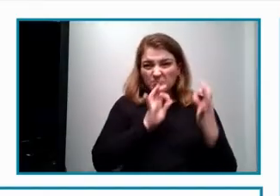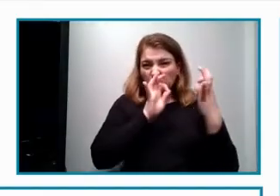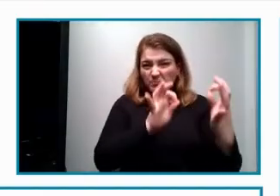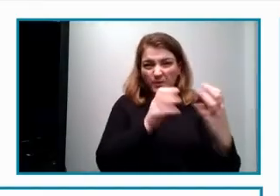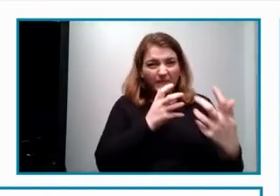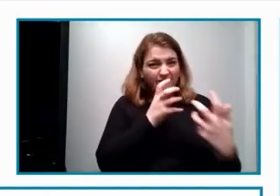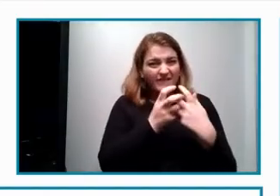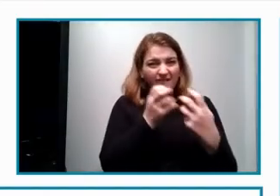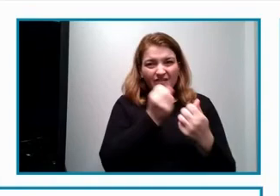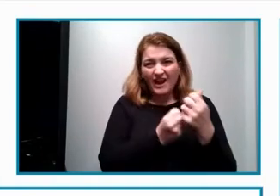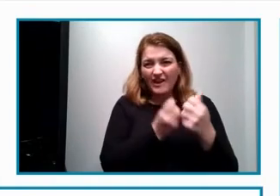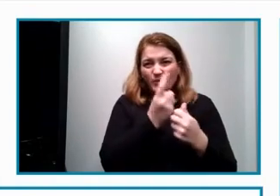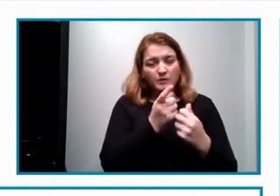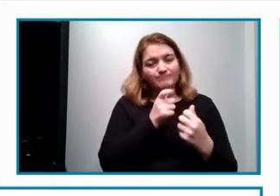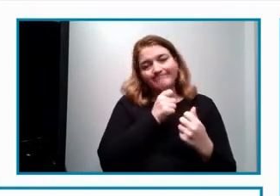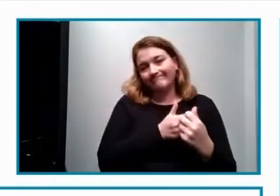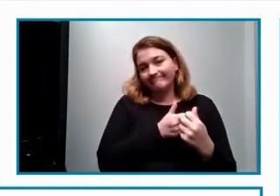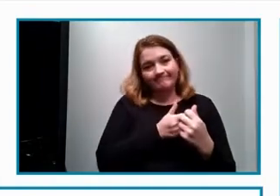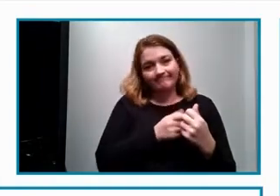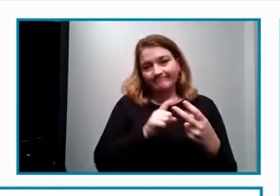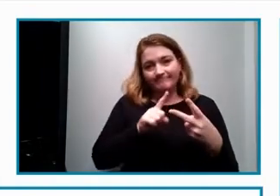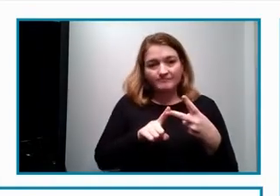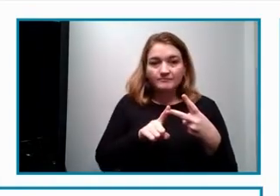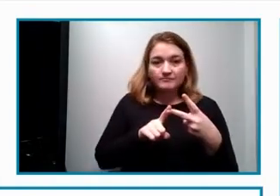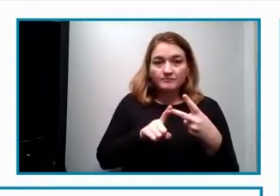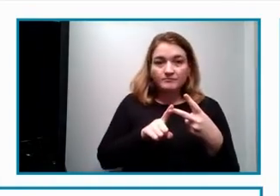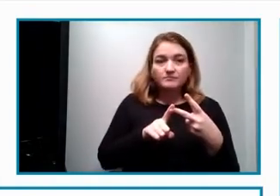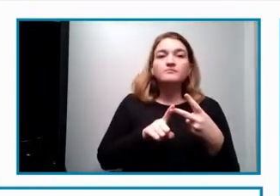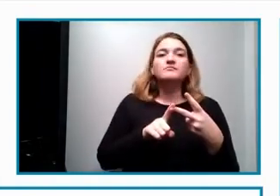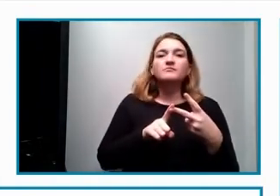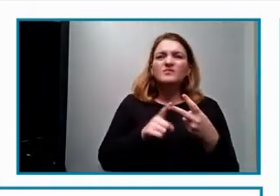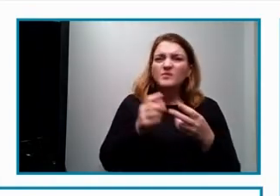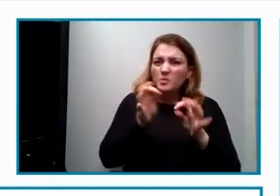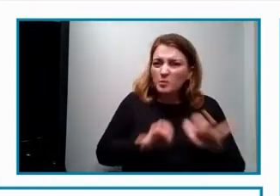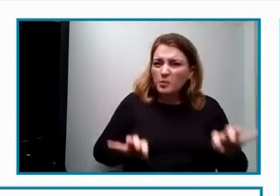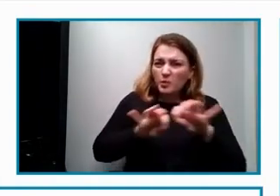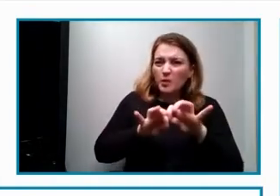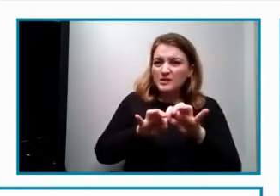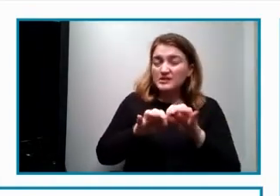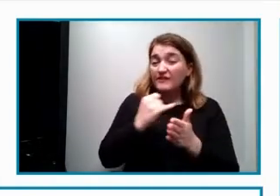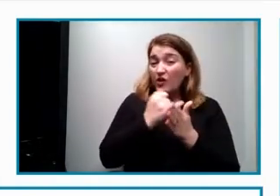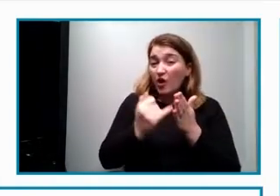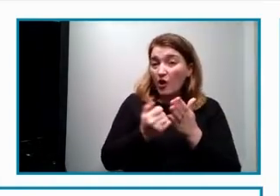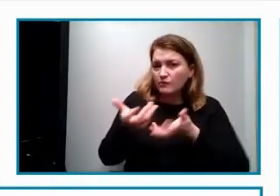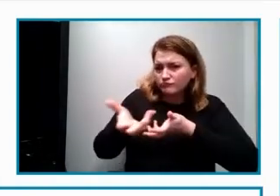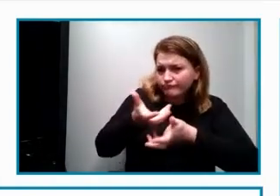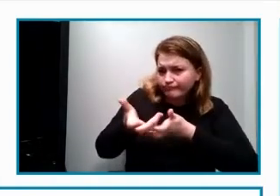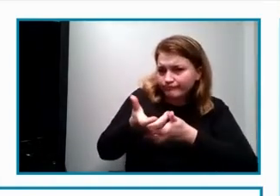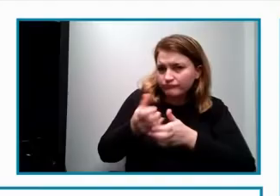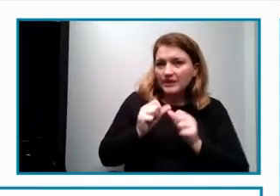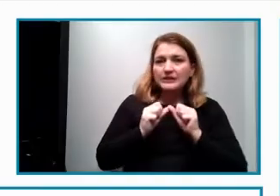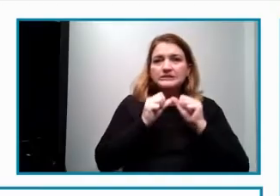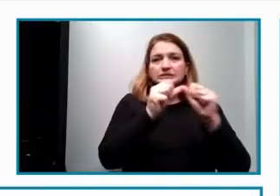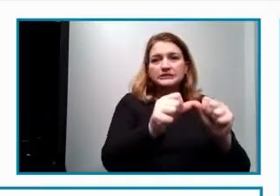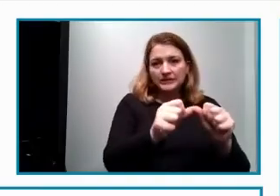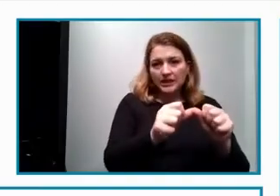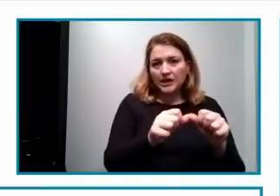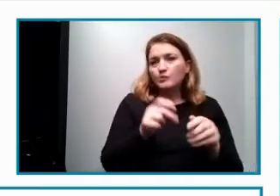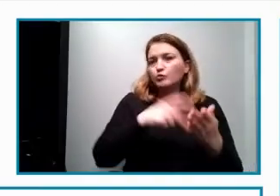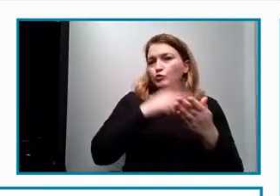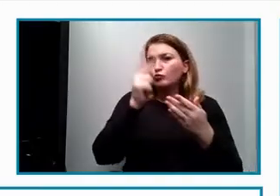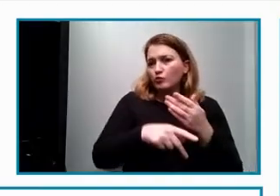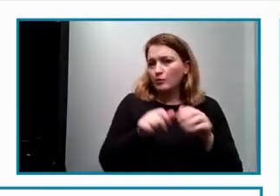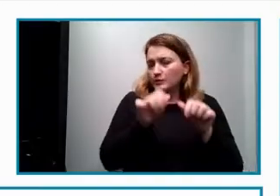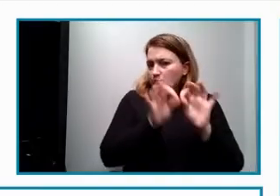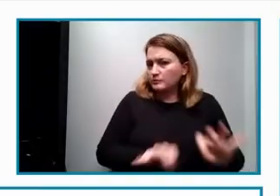Partnerships that recognize the value and impact of arts engagement and support sustained programming. So educating